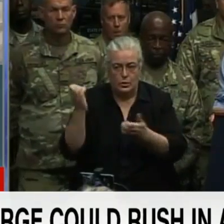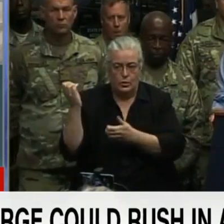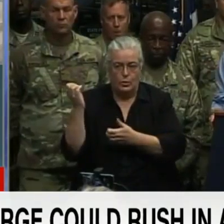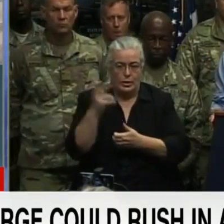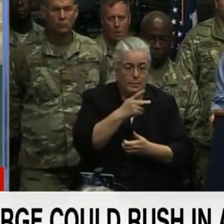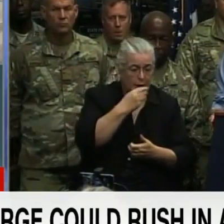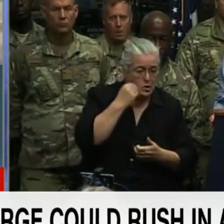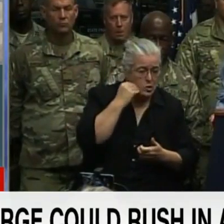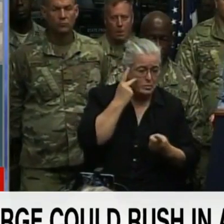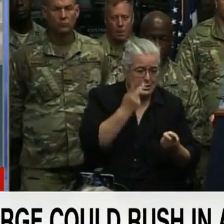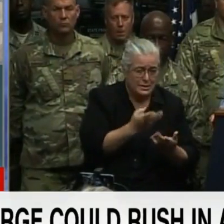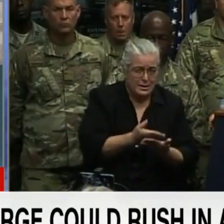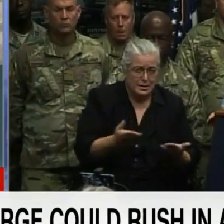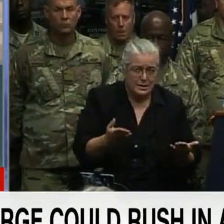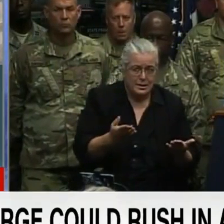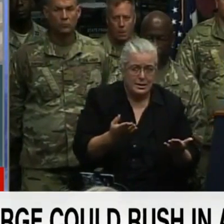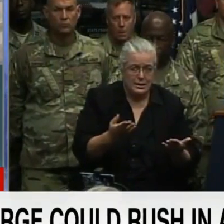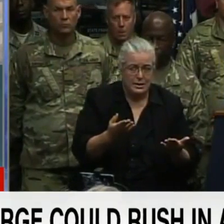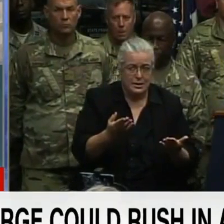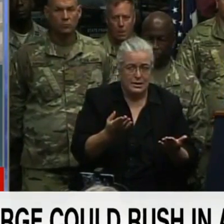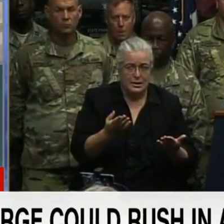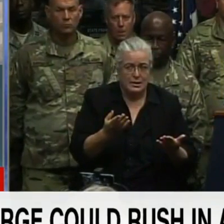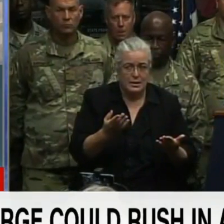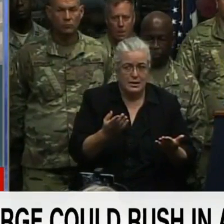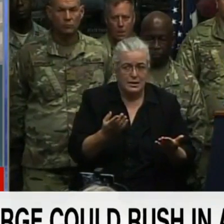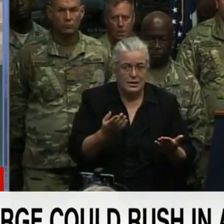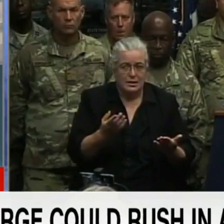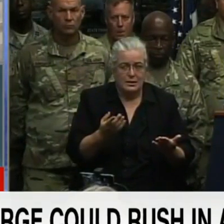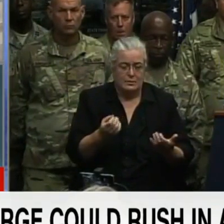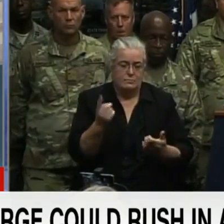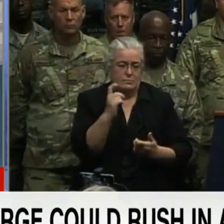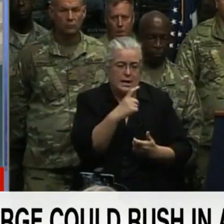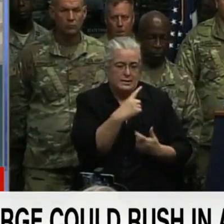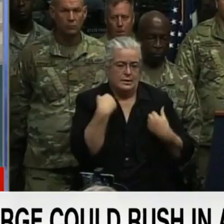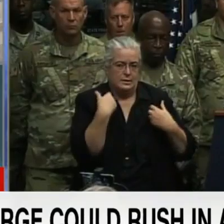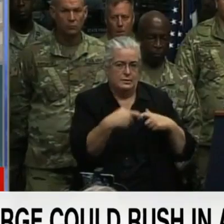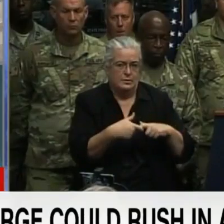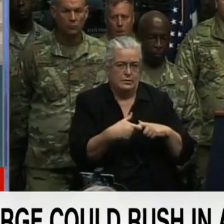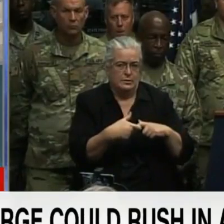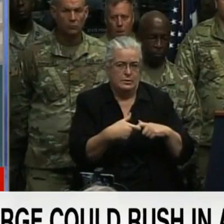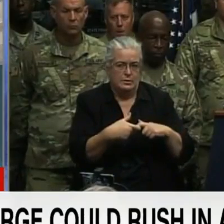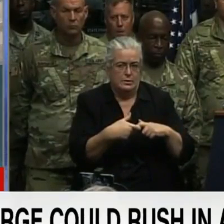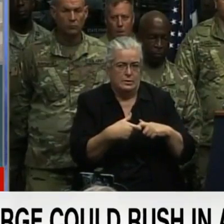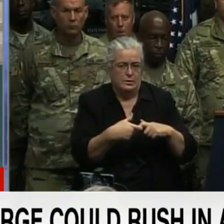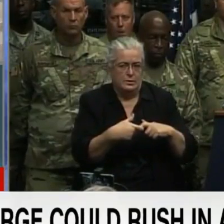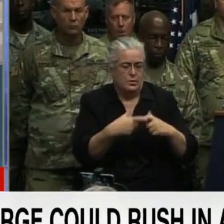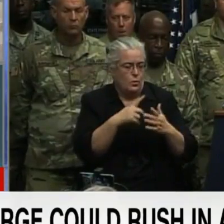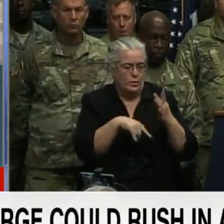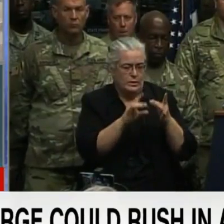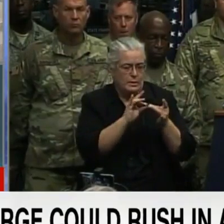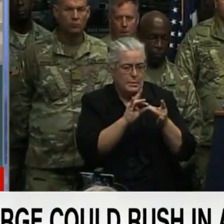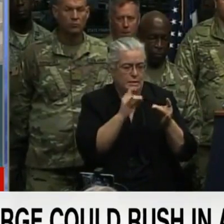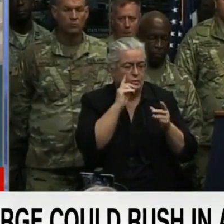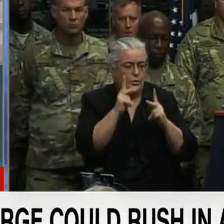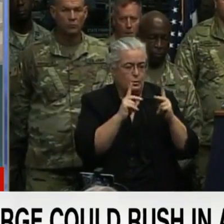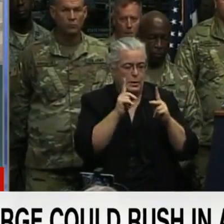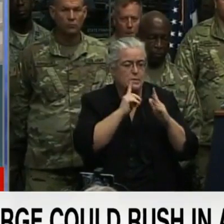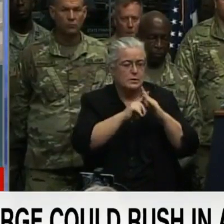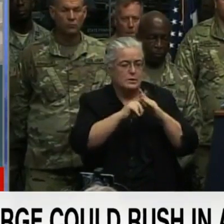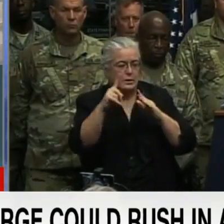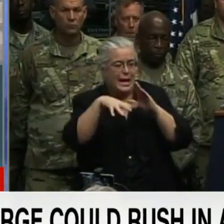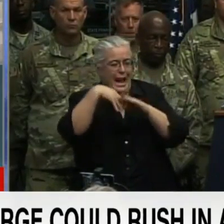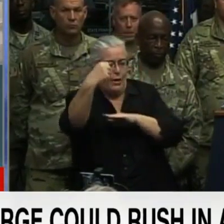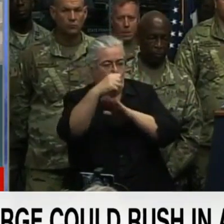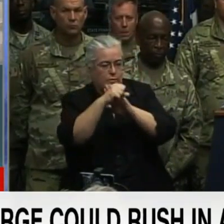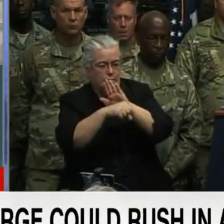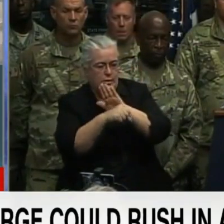something? ¿Cuál es su mensaje para la gente que se fue, los evacuados? What is your message for those that left the state and are still wondering, am I going to come